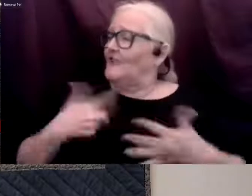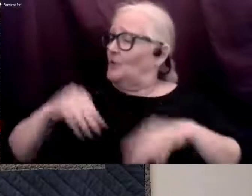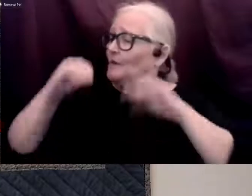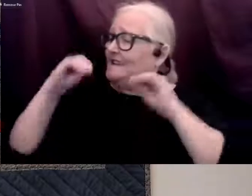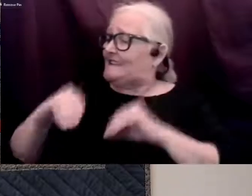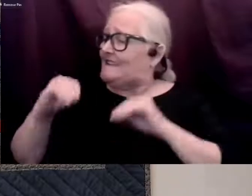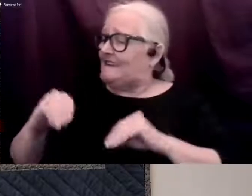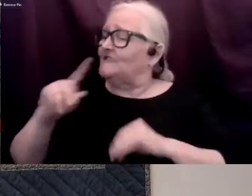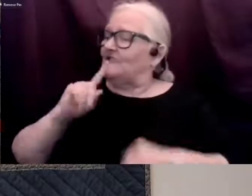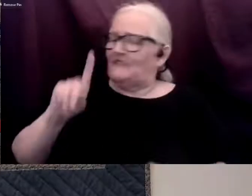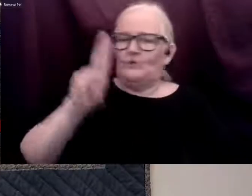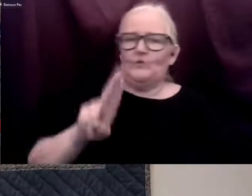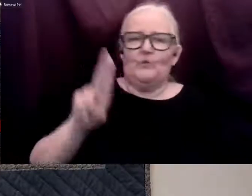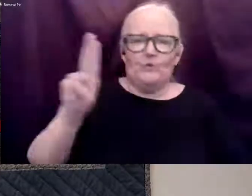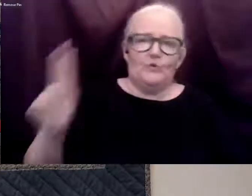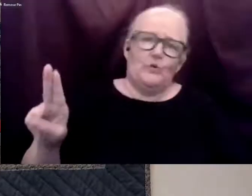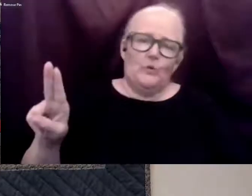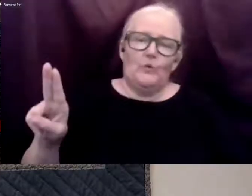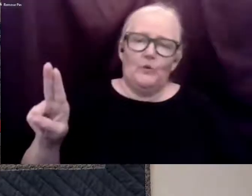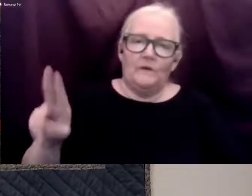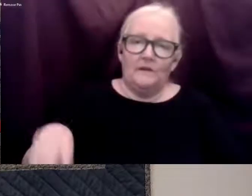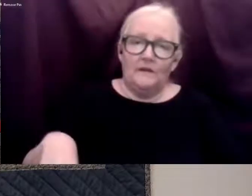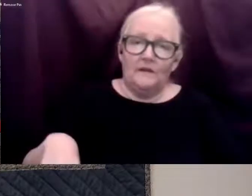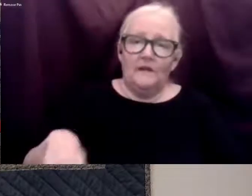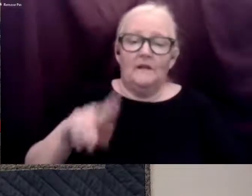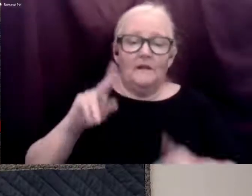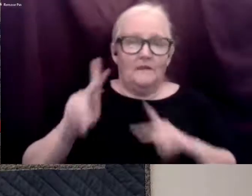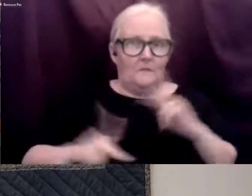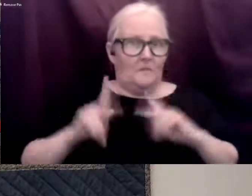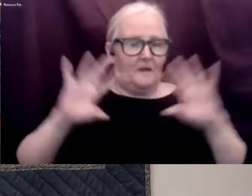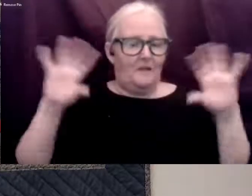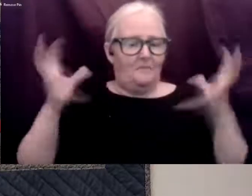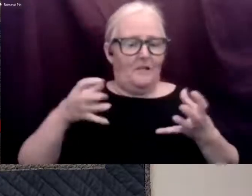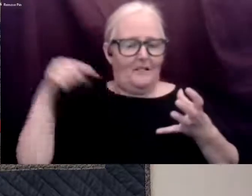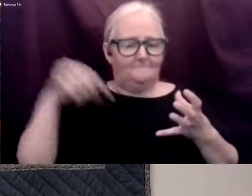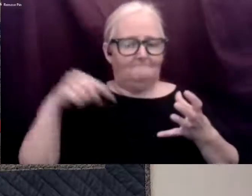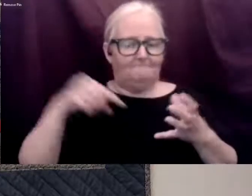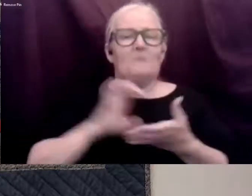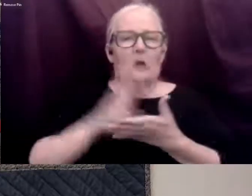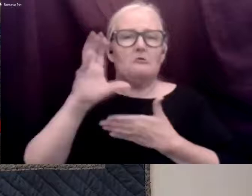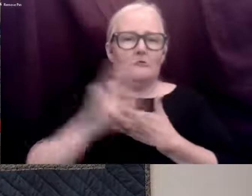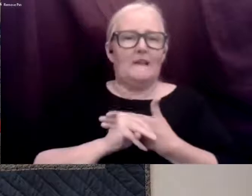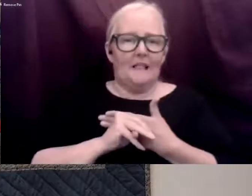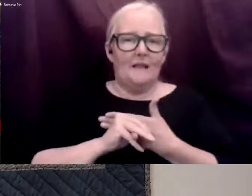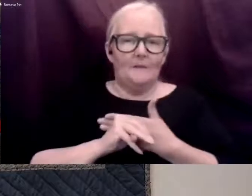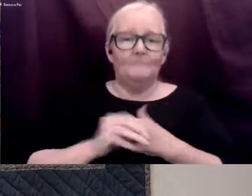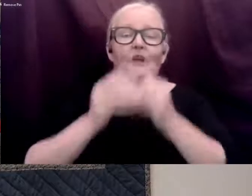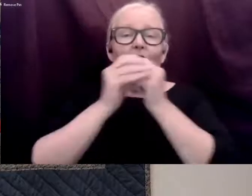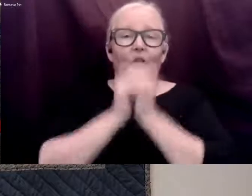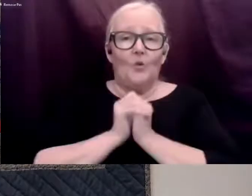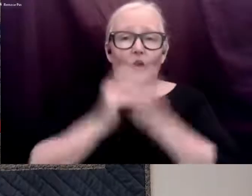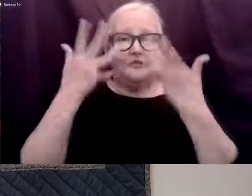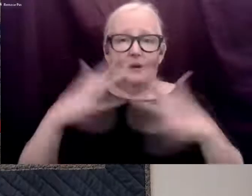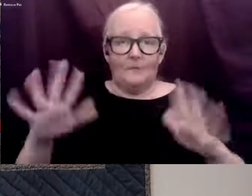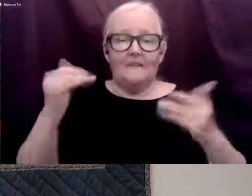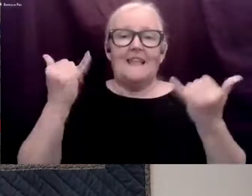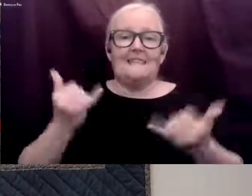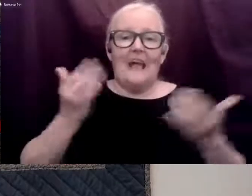The congregation is the curriculum. Our worship has ended, and now our service begins.